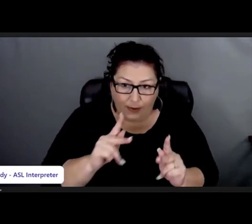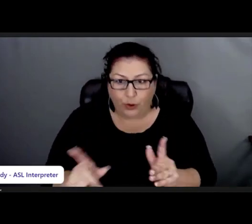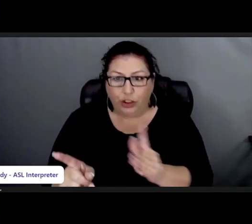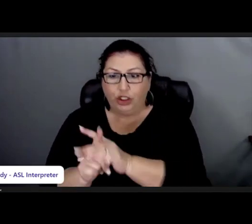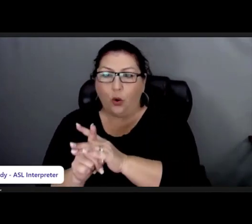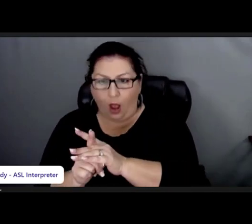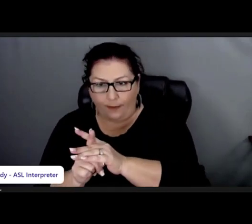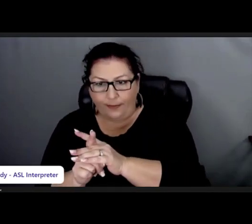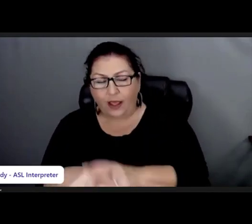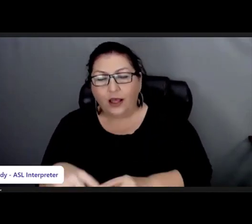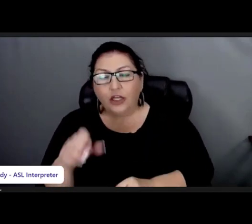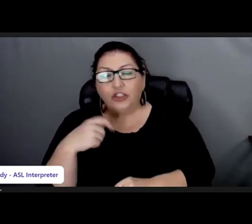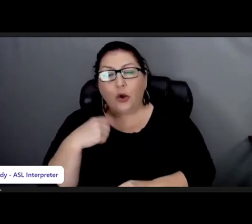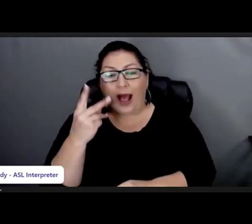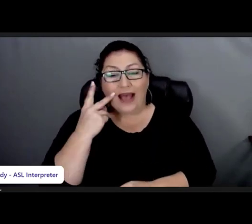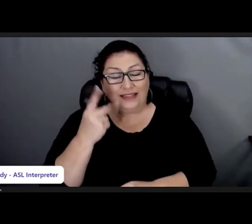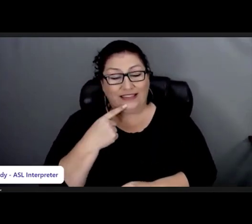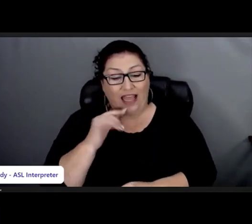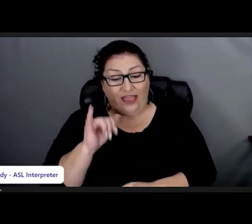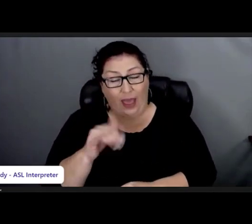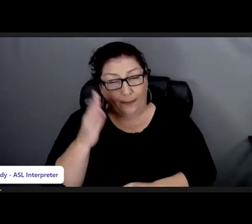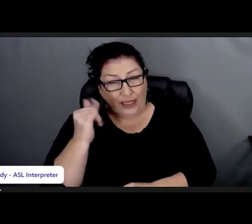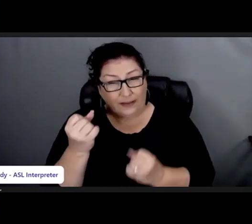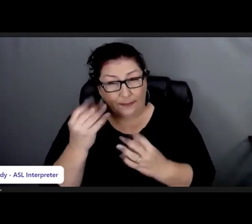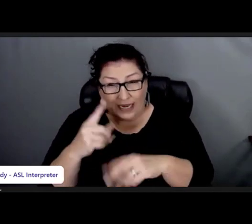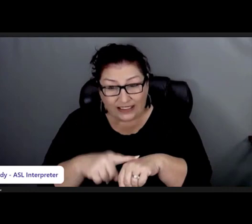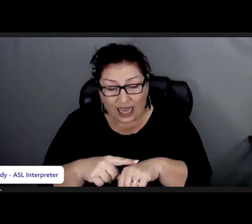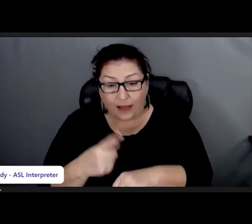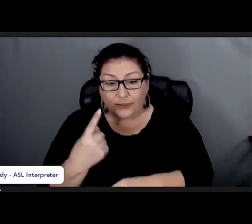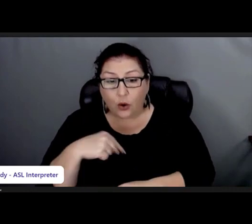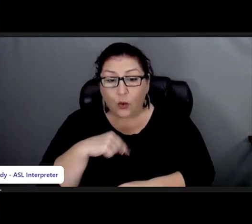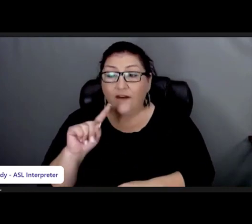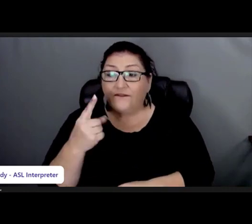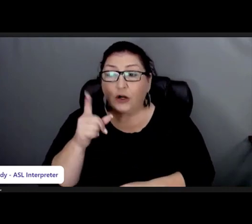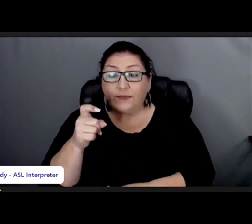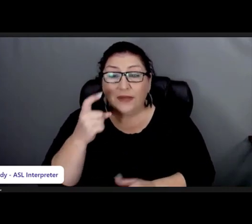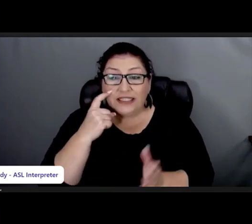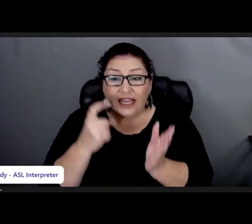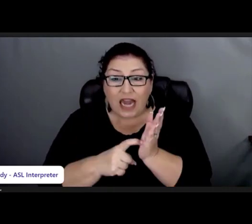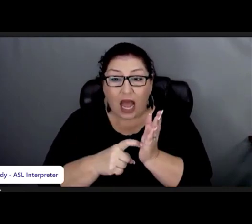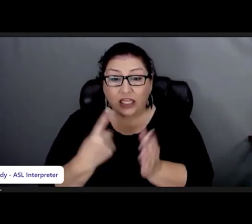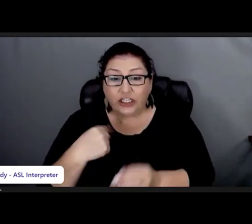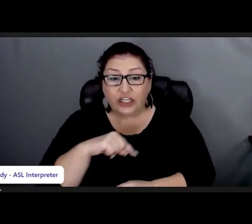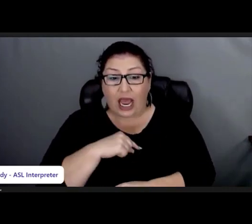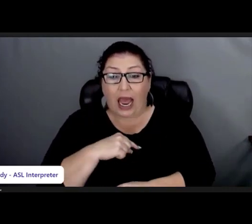And I say this because a lot of times we must first acknowledge our inherent